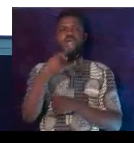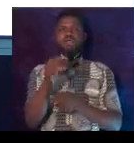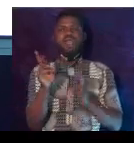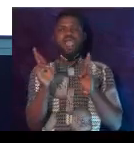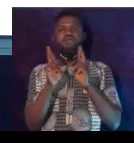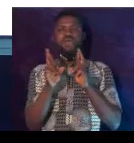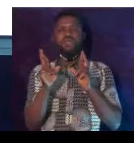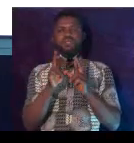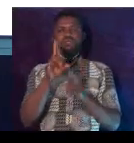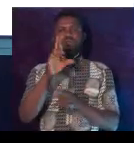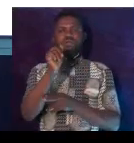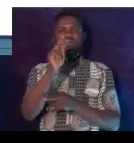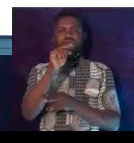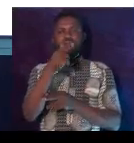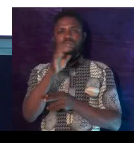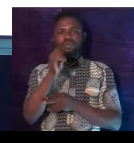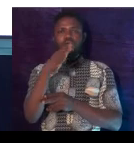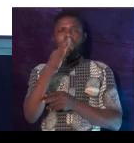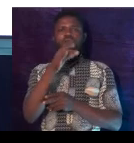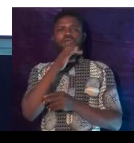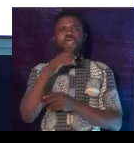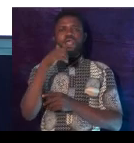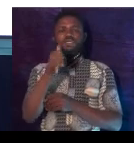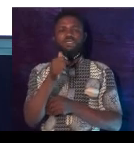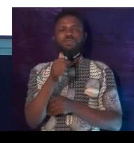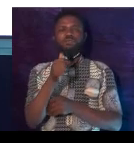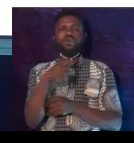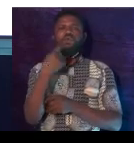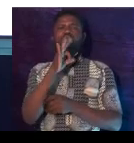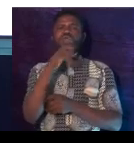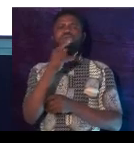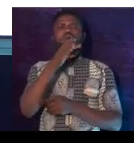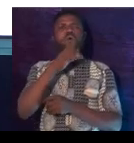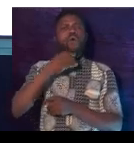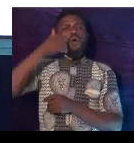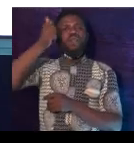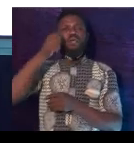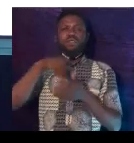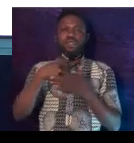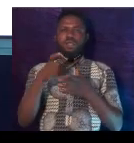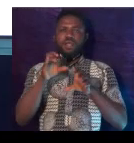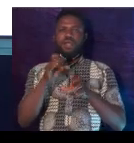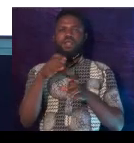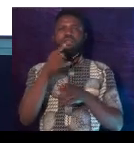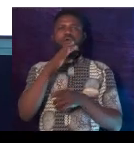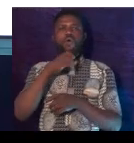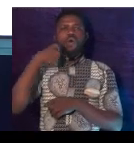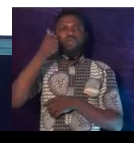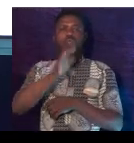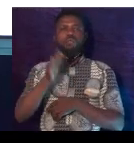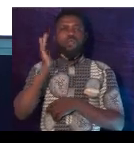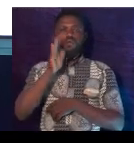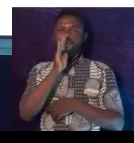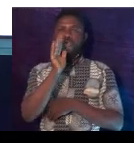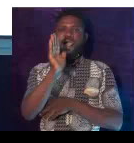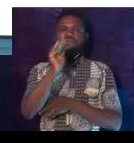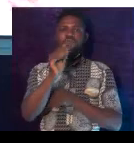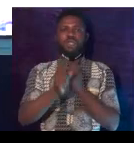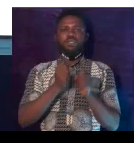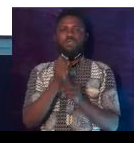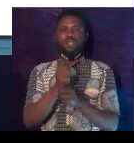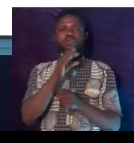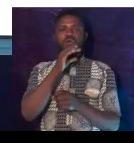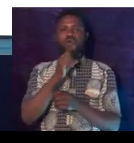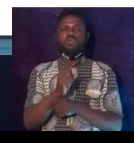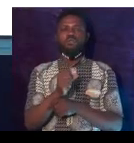the range of ages. So say, who is the oldest in the class? The oldest pupil will be 15